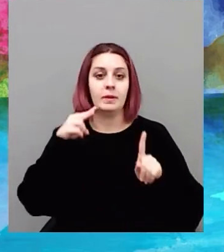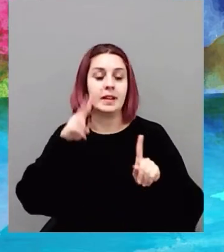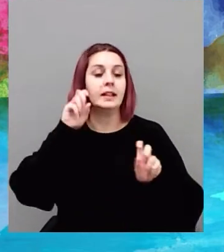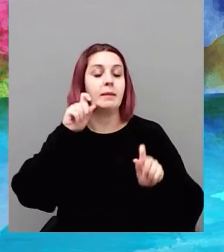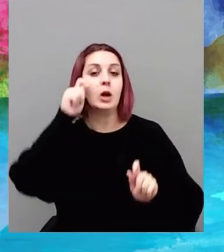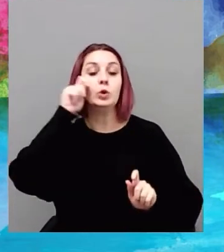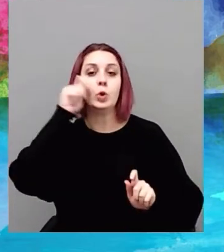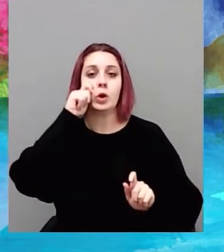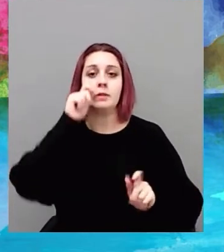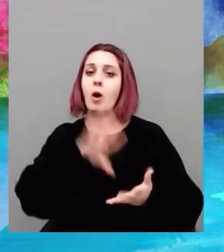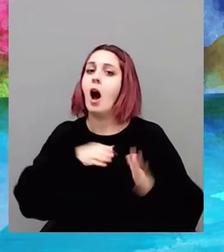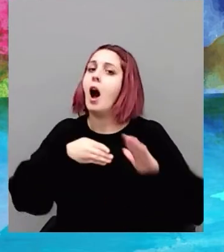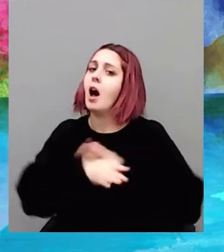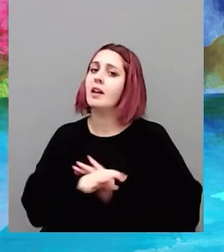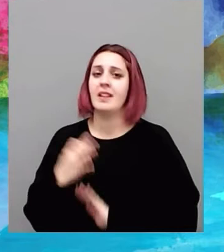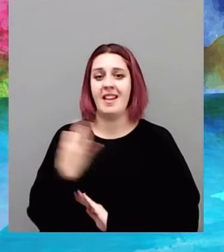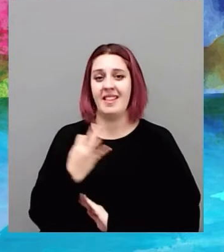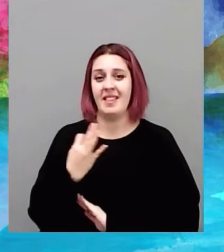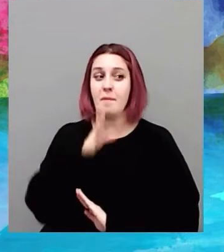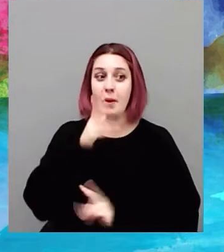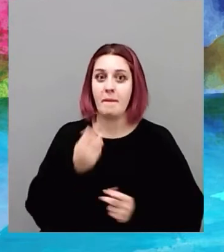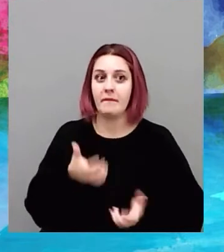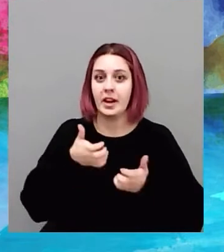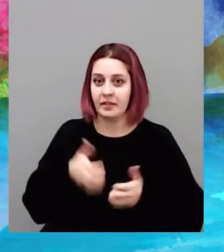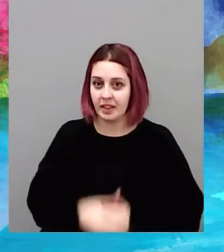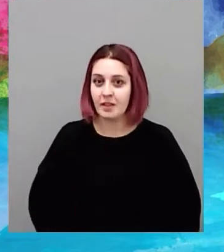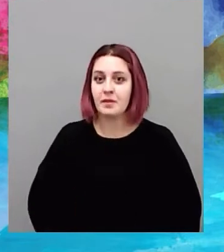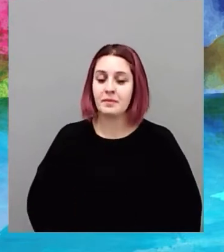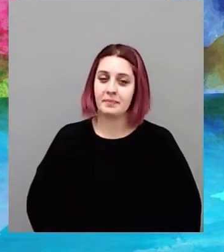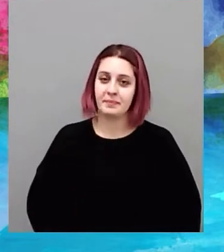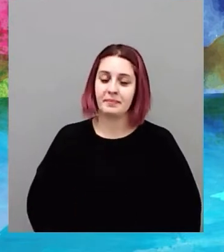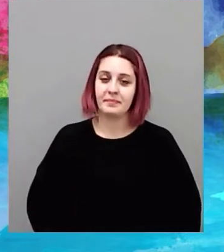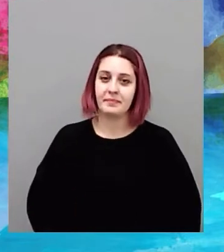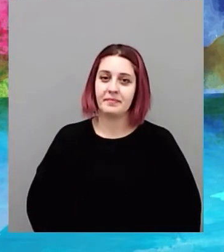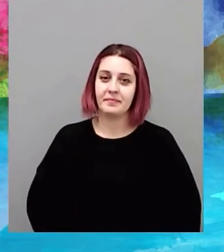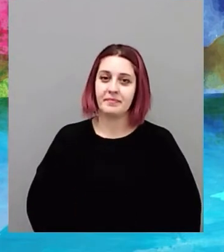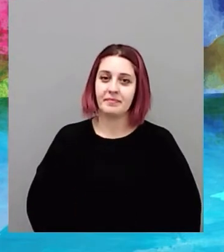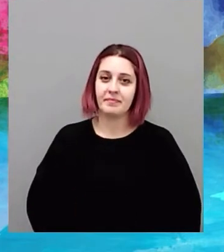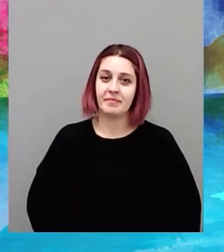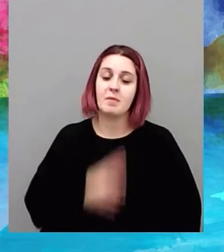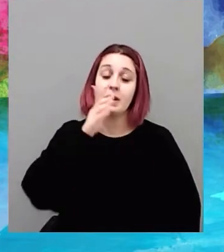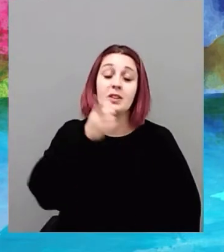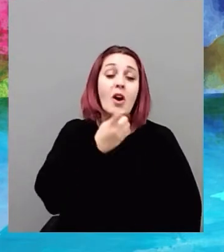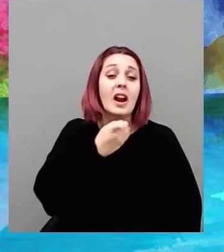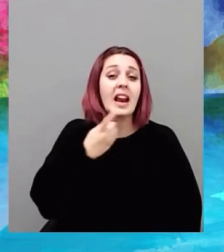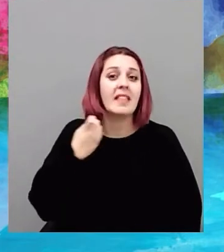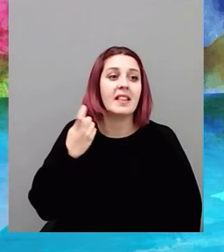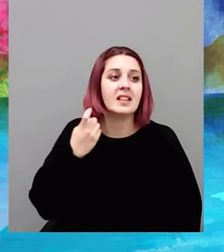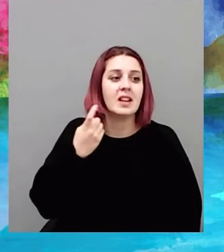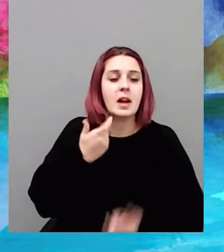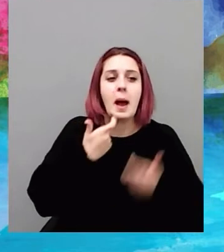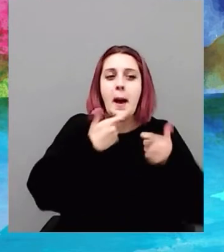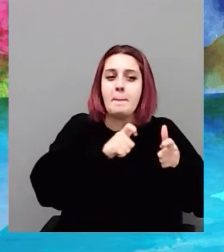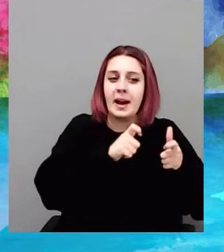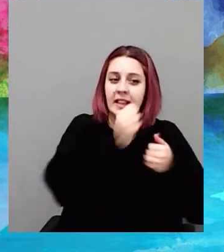with the financial and physical capacity to go in holiday, but only 5 million goes in holiday